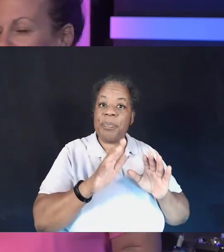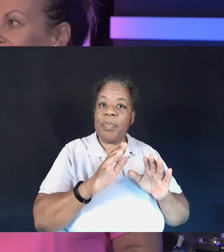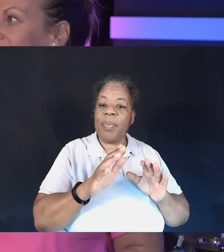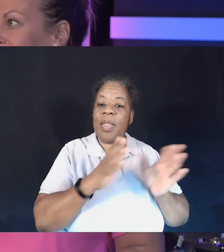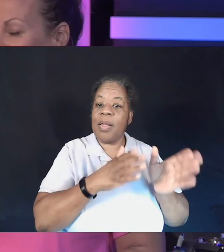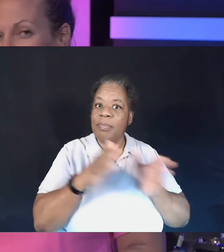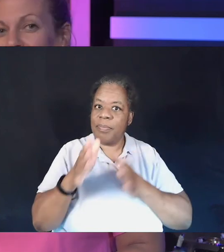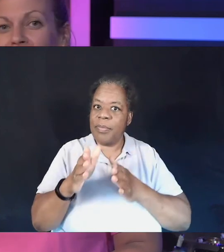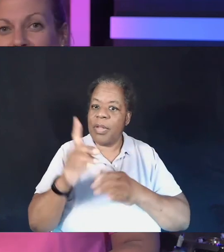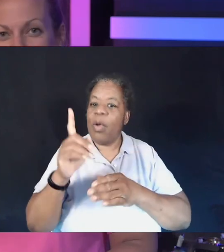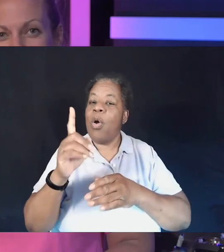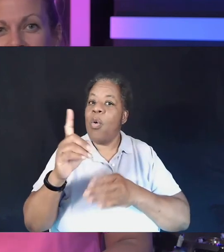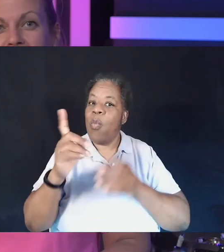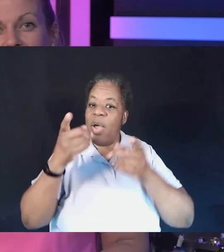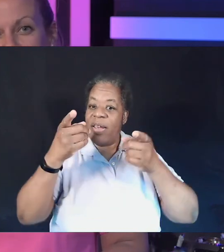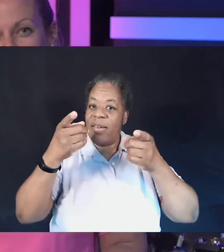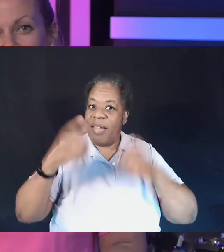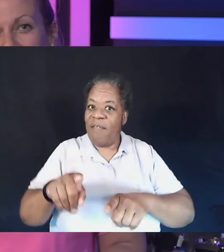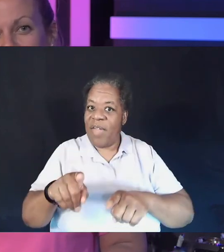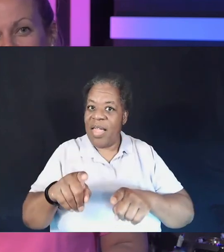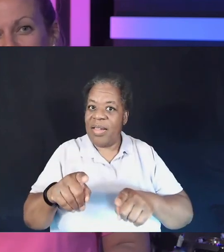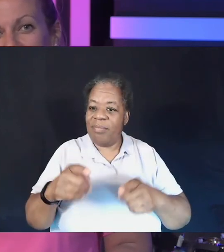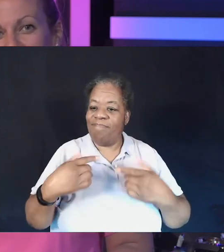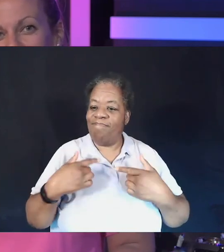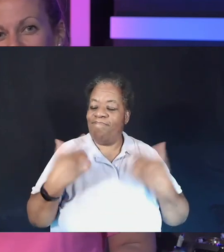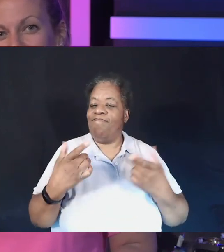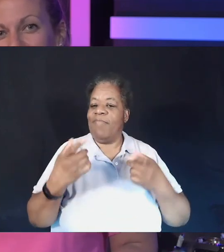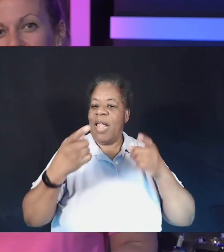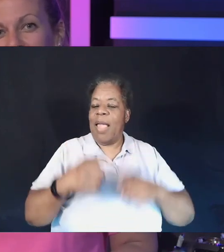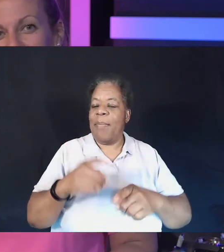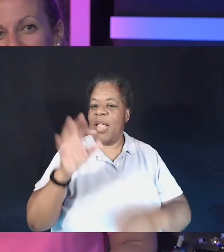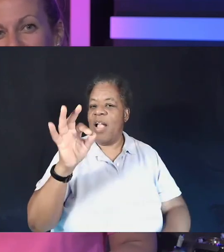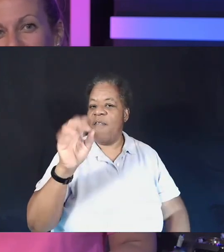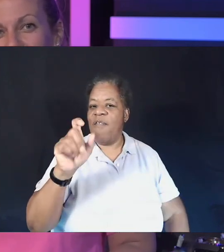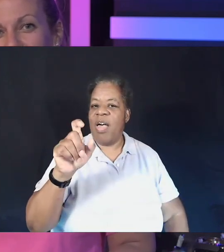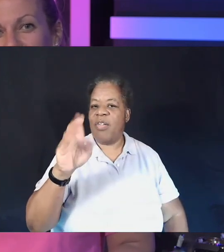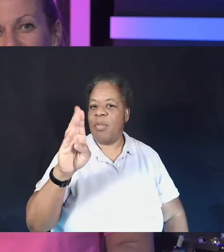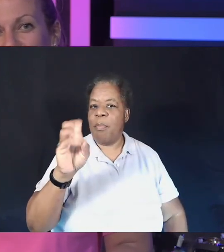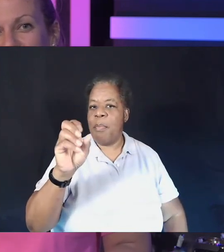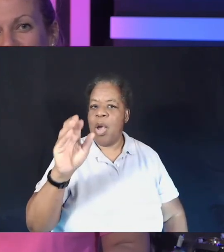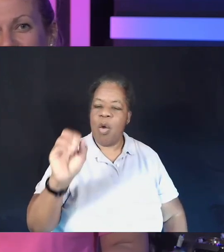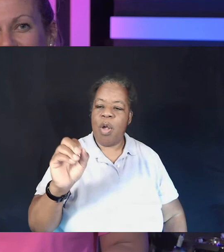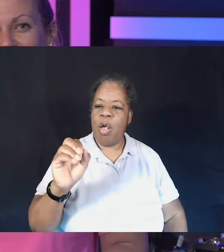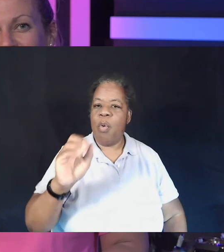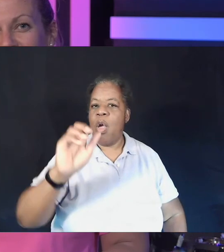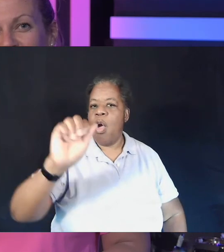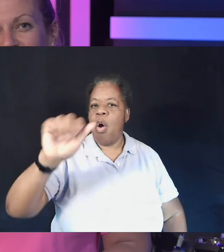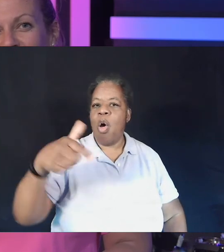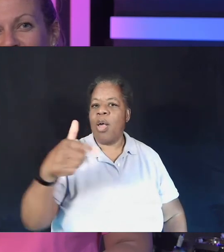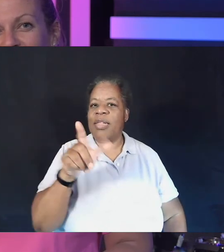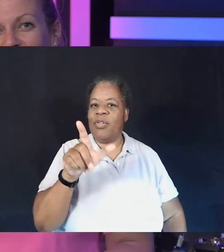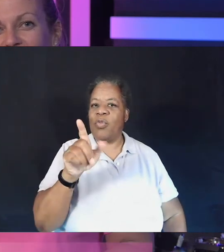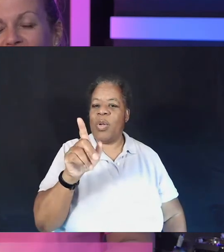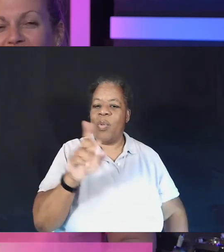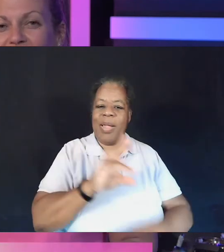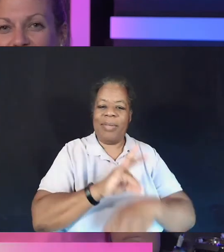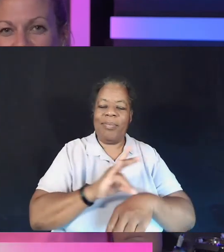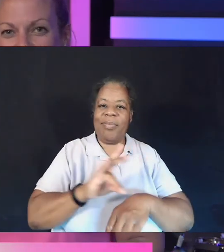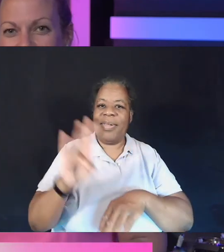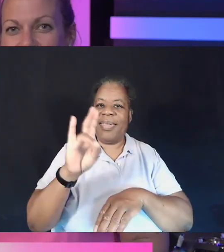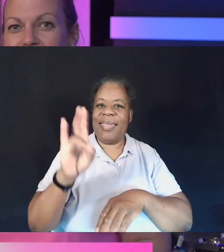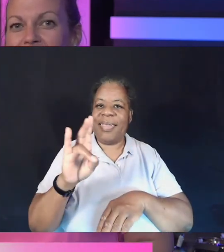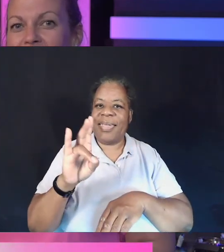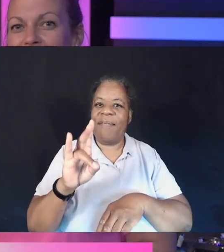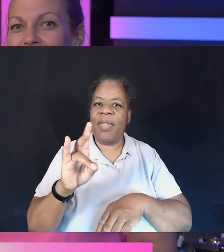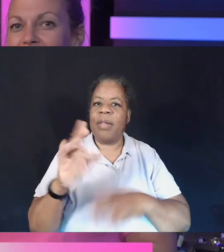Night of Worship. It will be happening at our Foxborough campus on Saturday, August 21st at 7 p.m. To learn more about the specifics of this